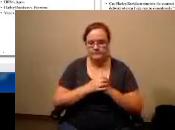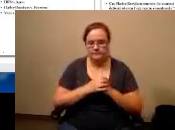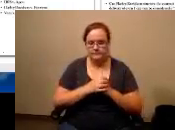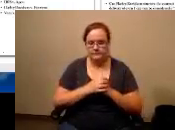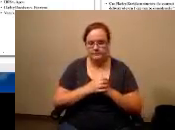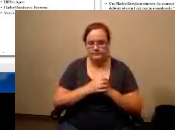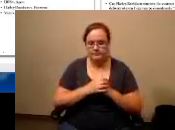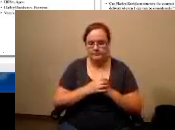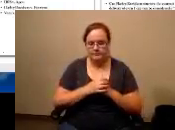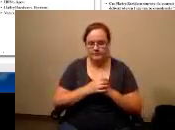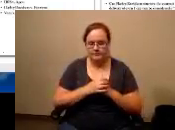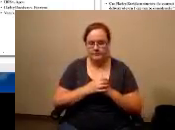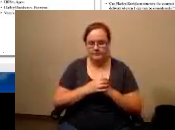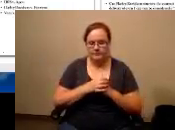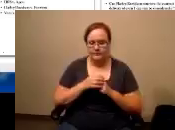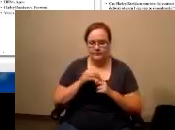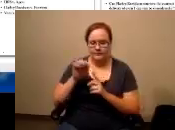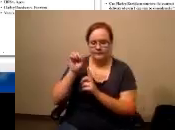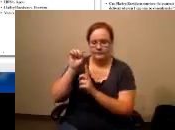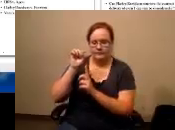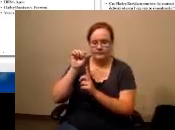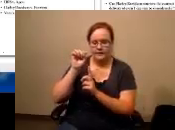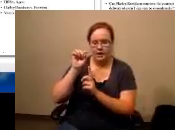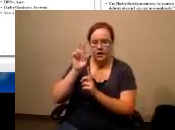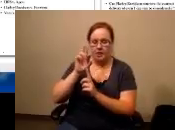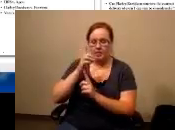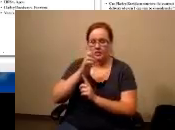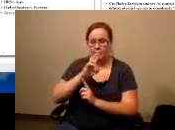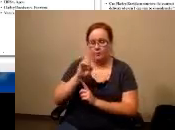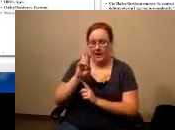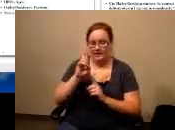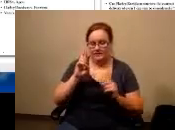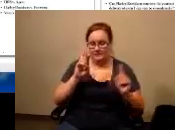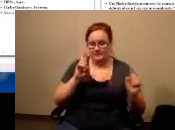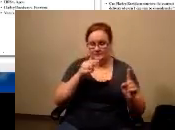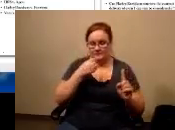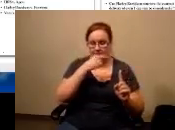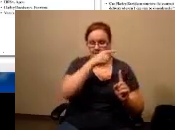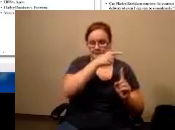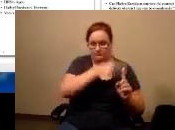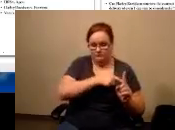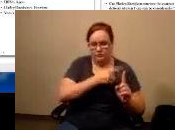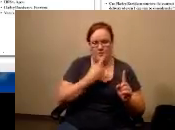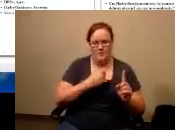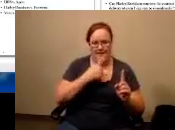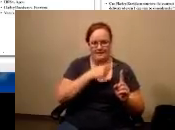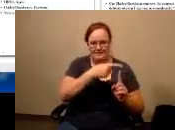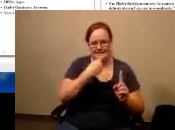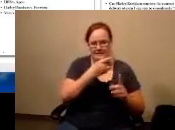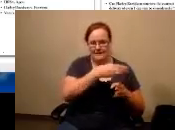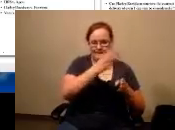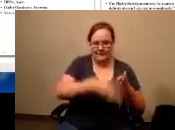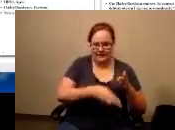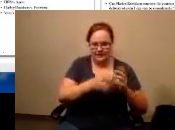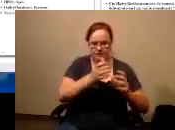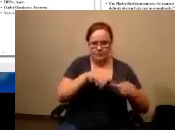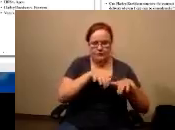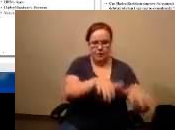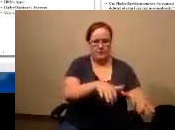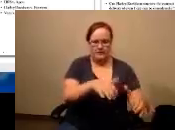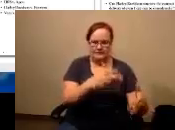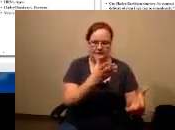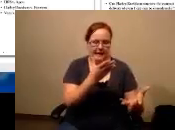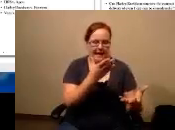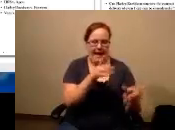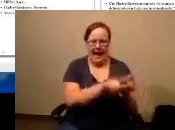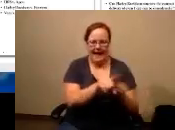line with the arrow that says complete performance, that's 100% performance, as good as you can get. When there is complete